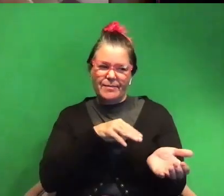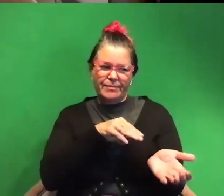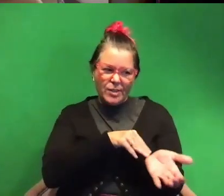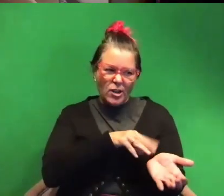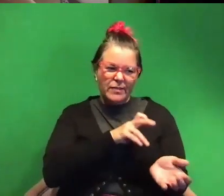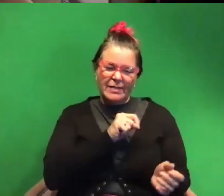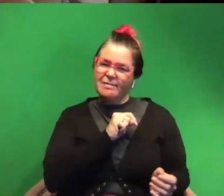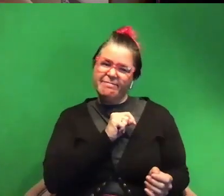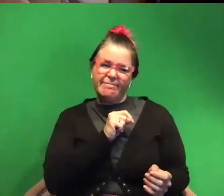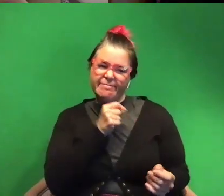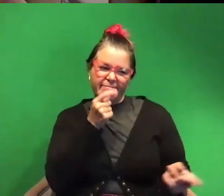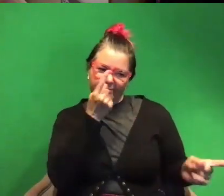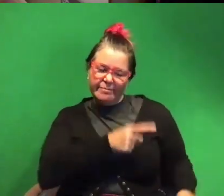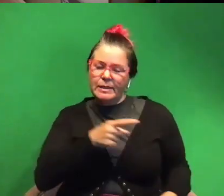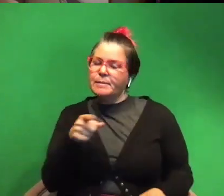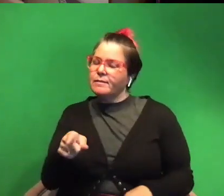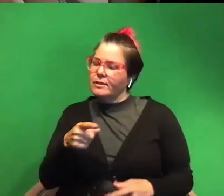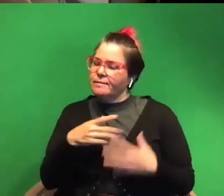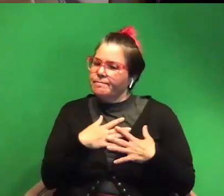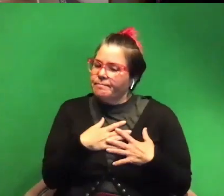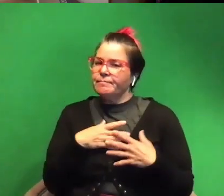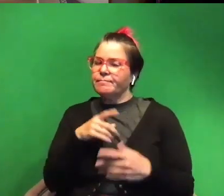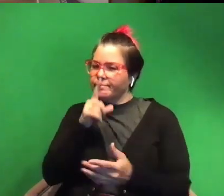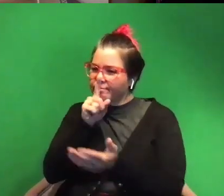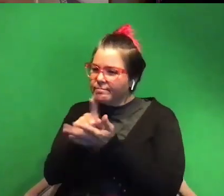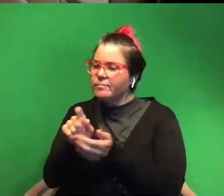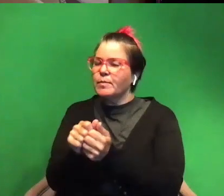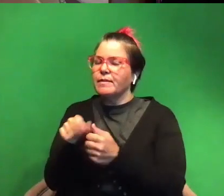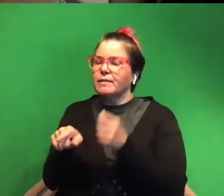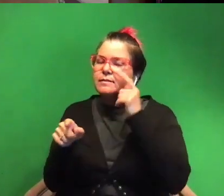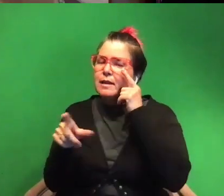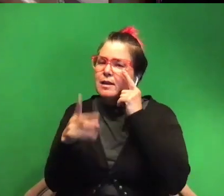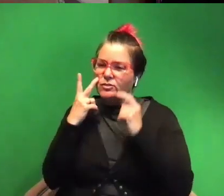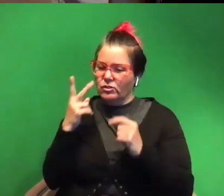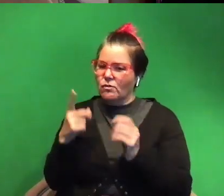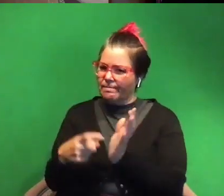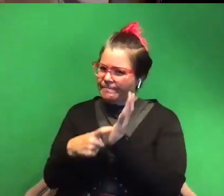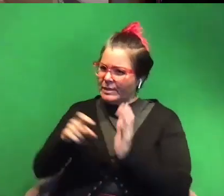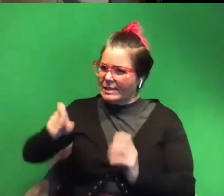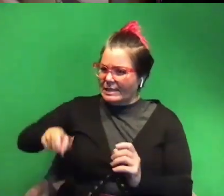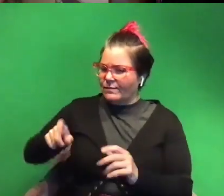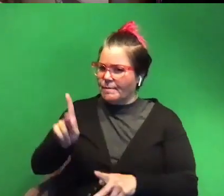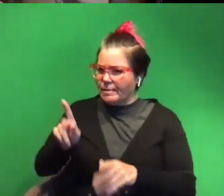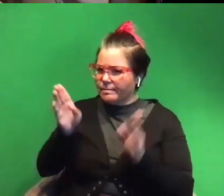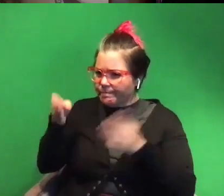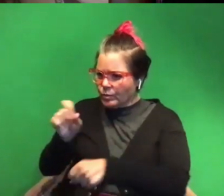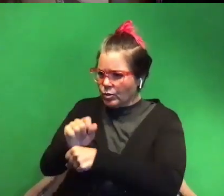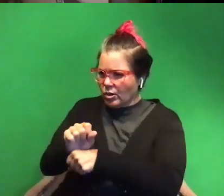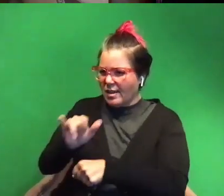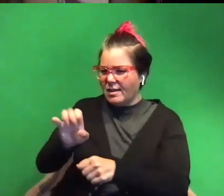me. And also, I really saw a need for people to do work on those types of